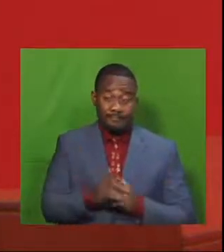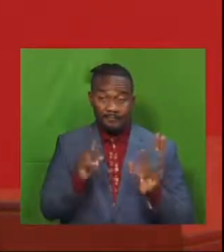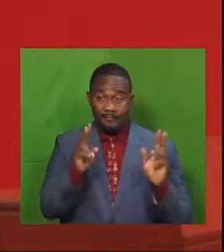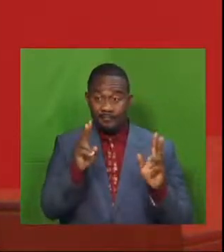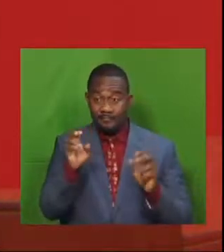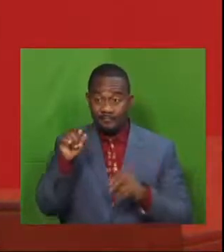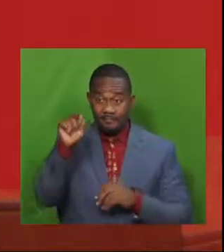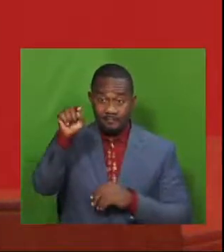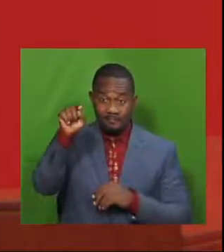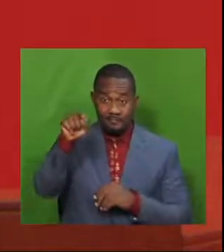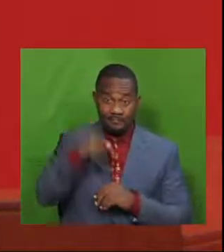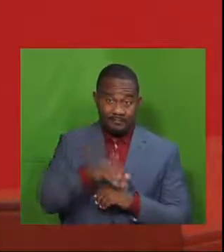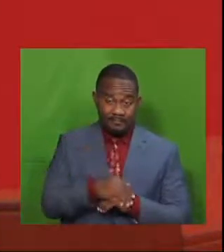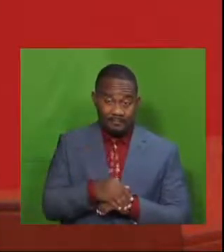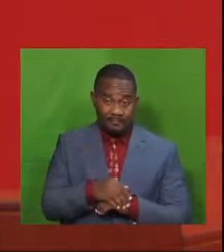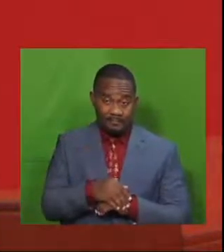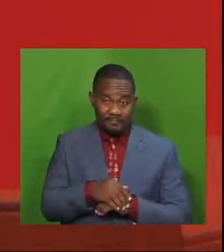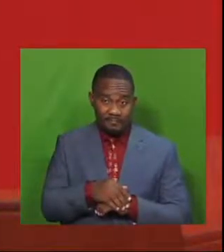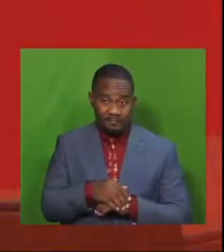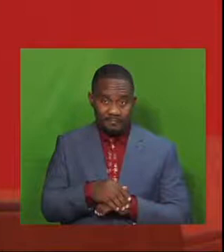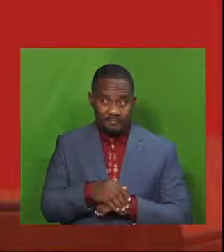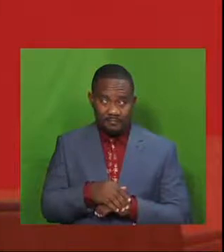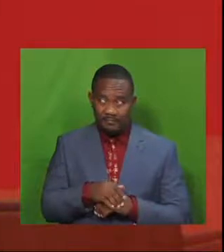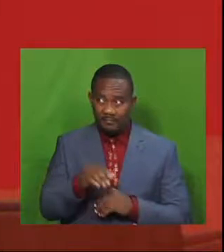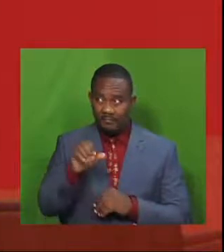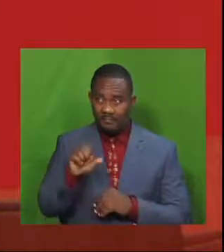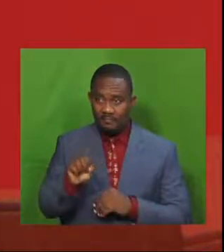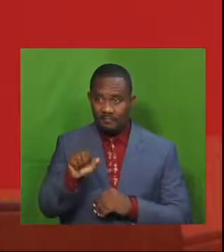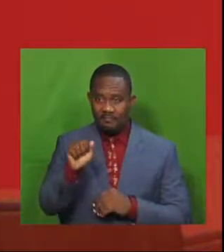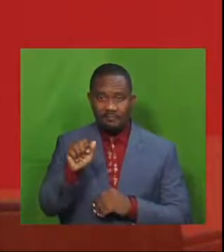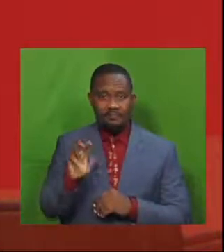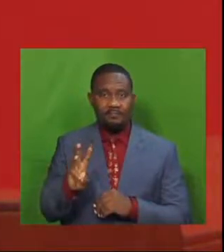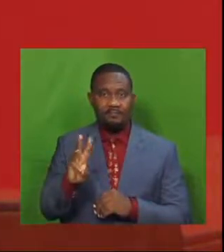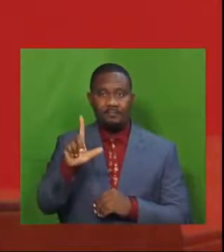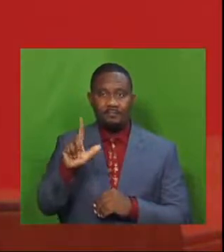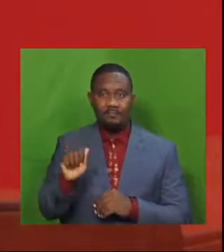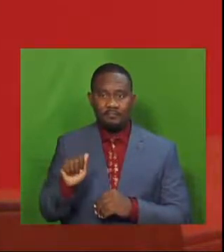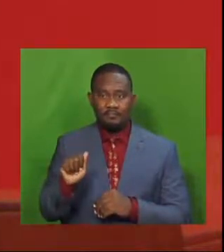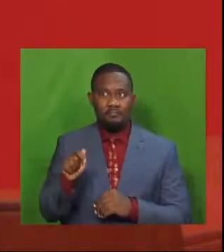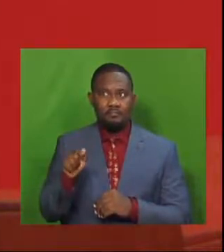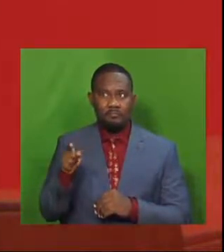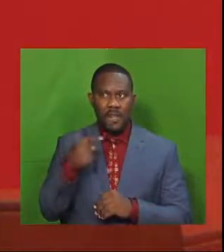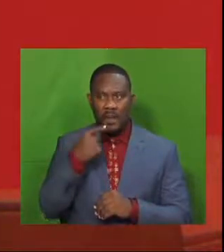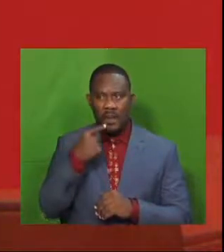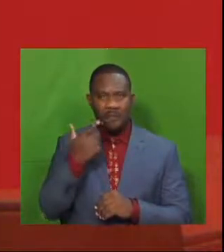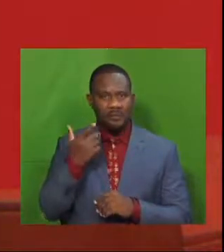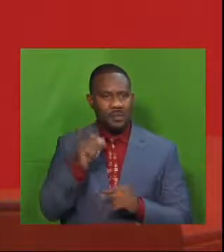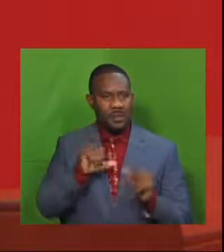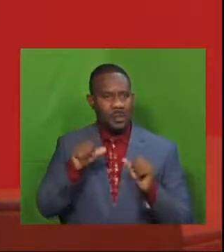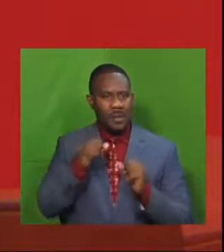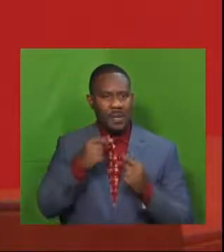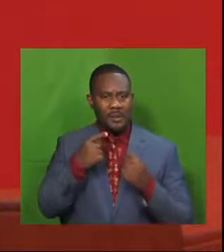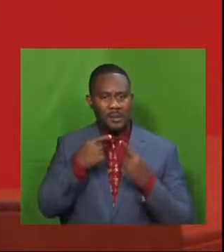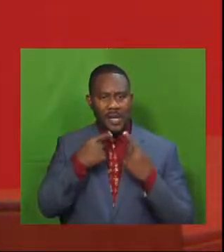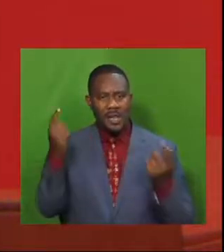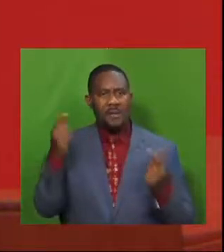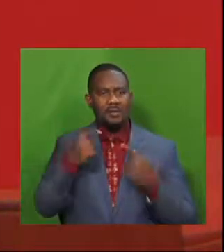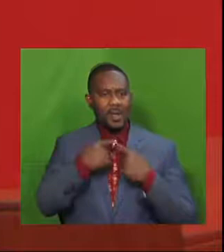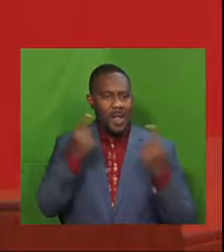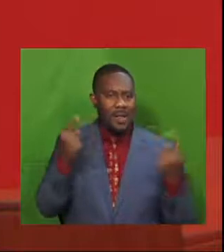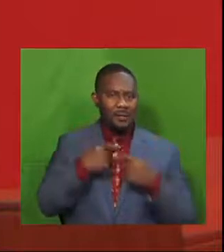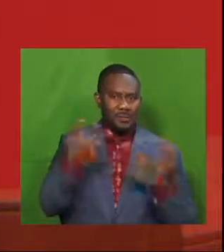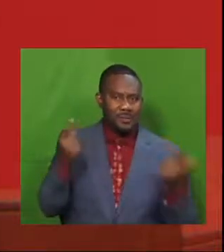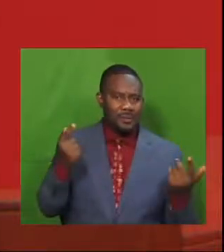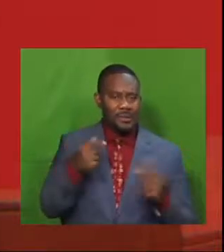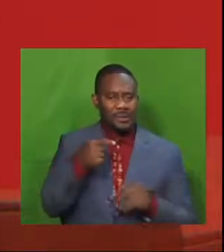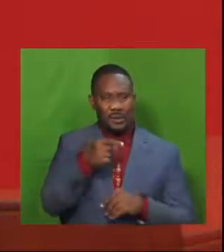raised by honourable member for Sola with respect to the statement like Deputy Speaker